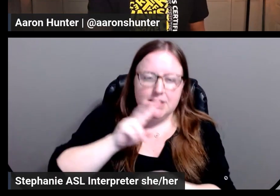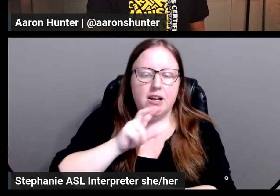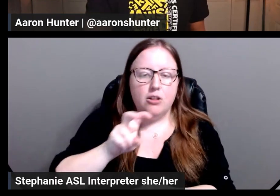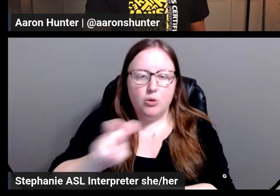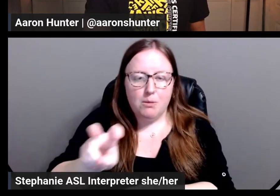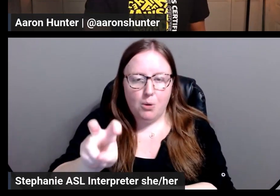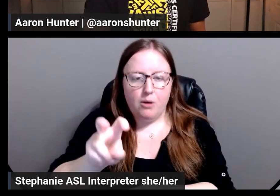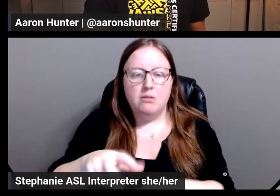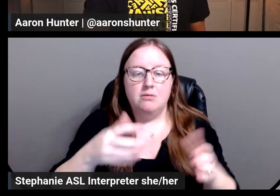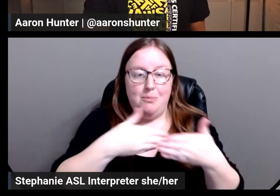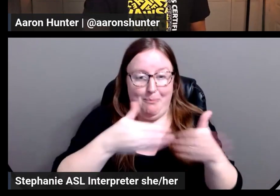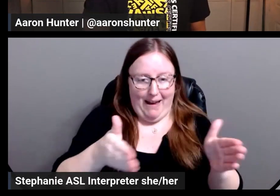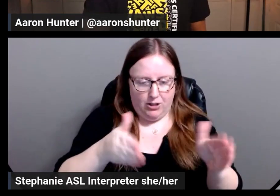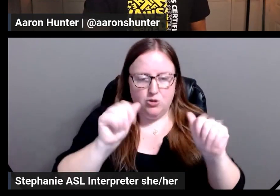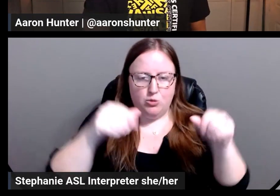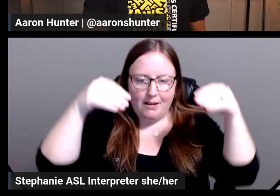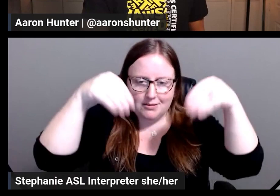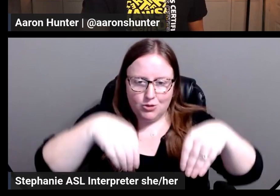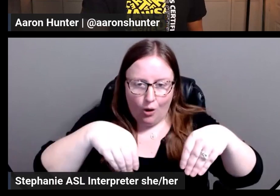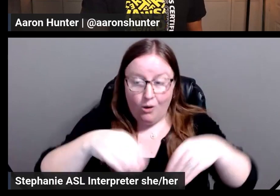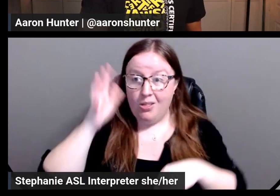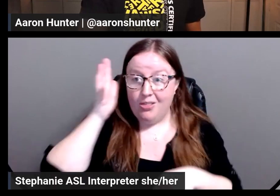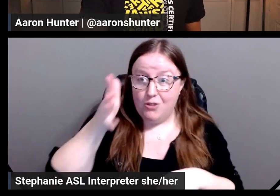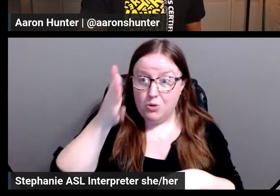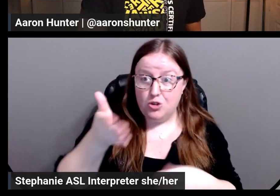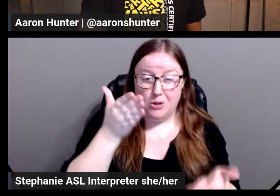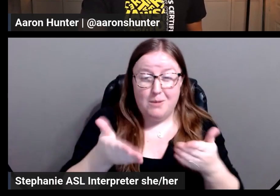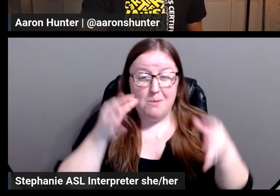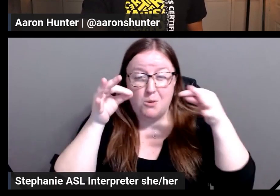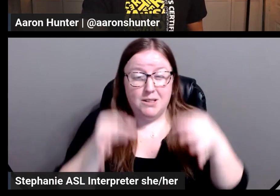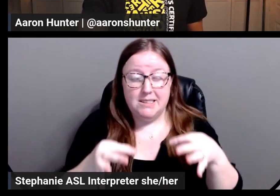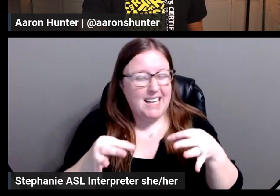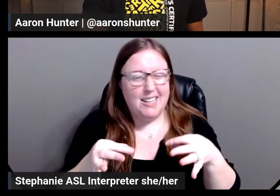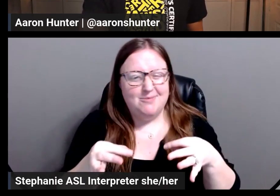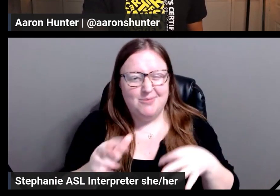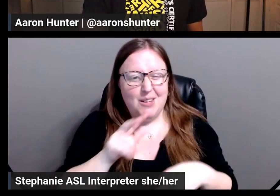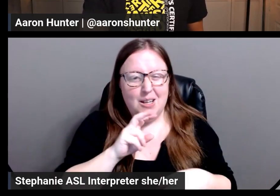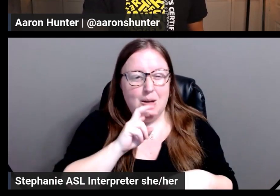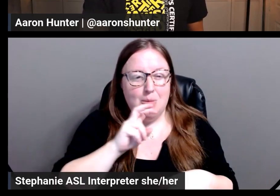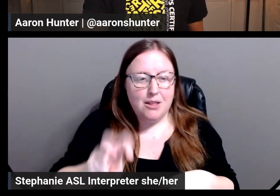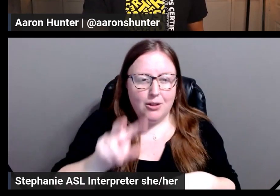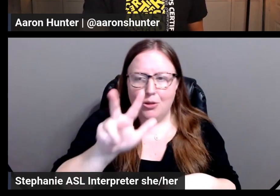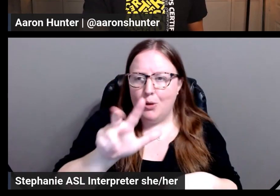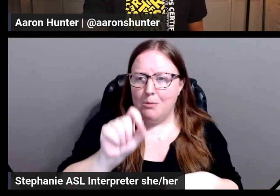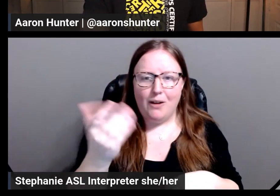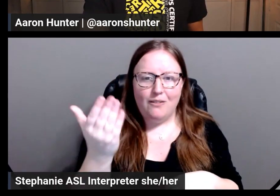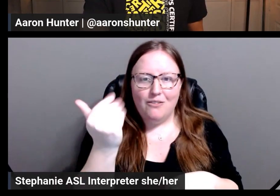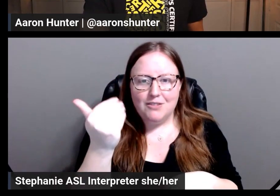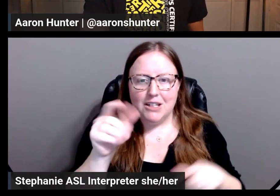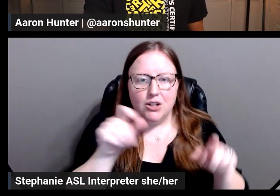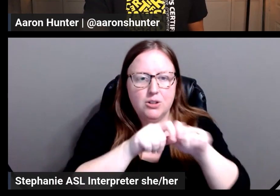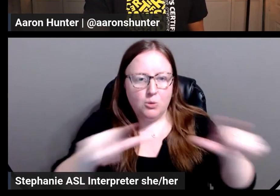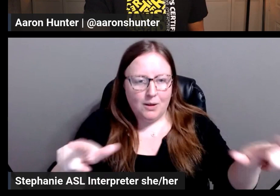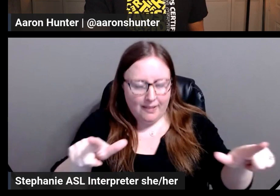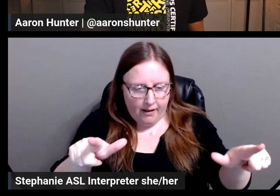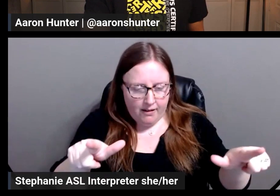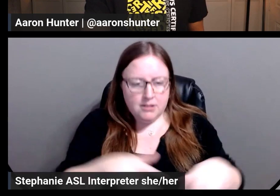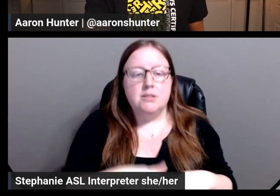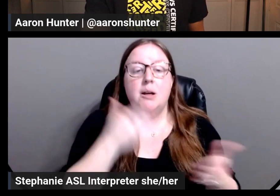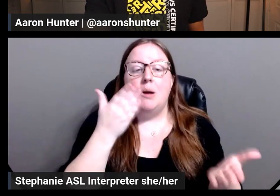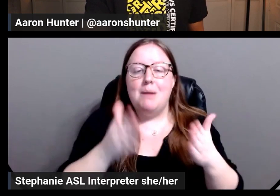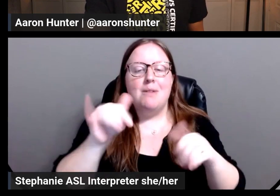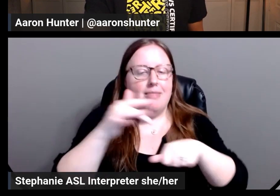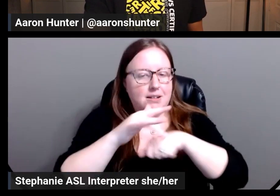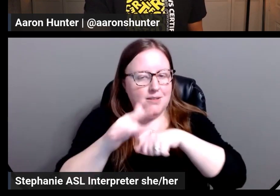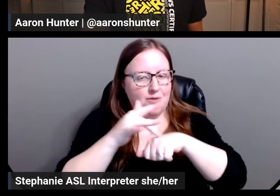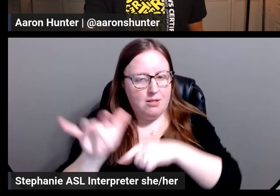3.11 package. And in the future, when we decide, when Python 3.15 or something is out at some point in the future, that might be available